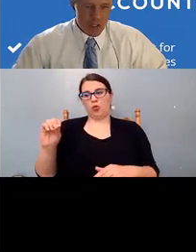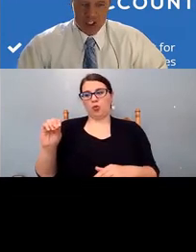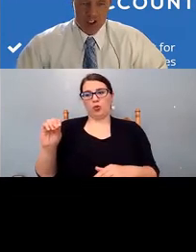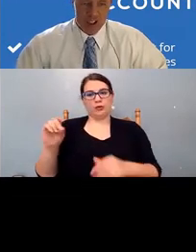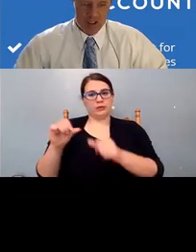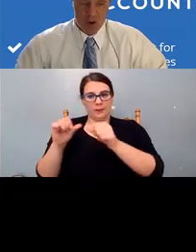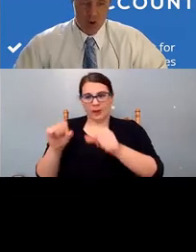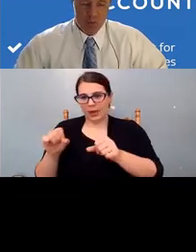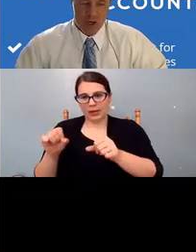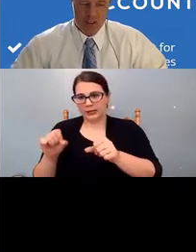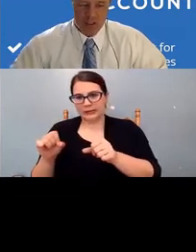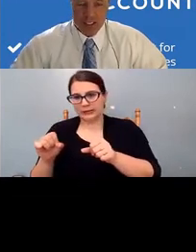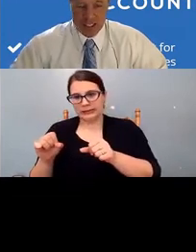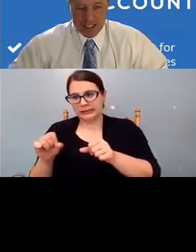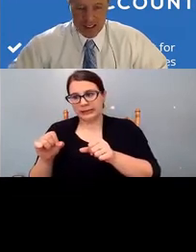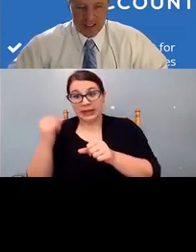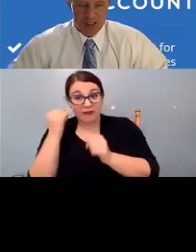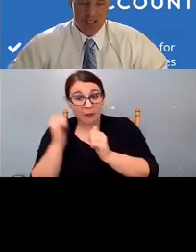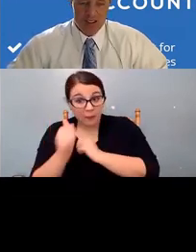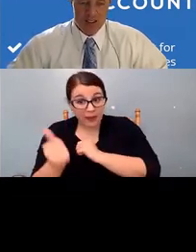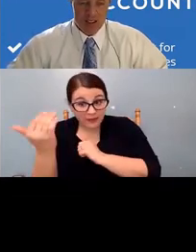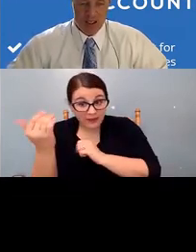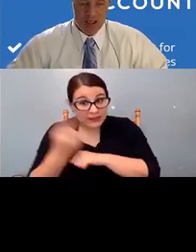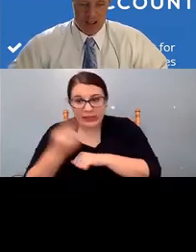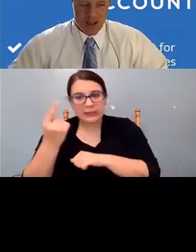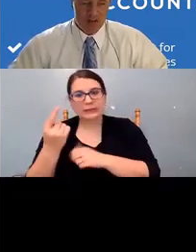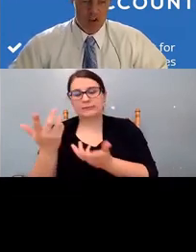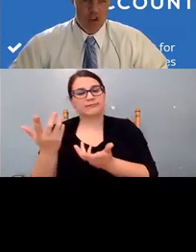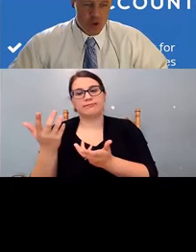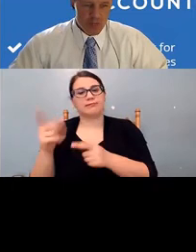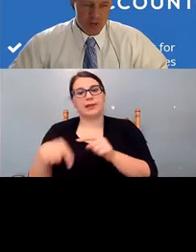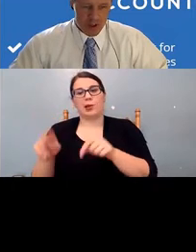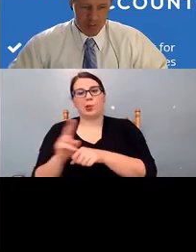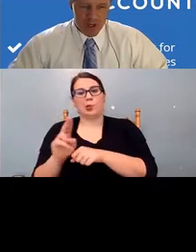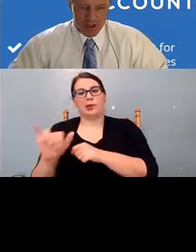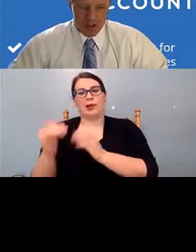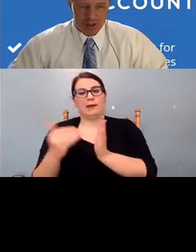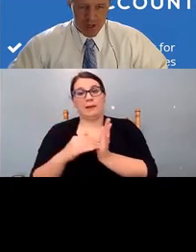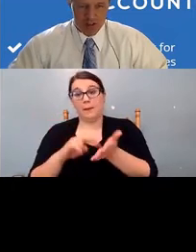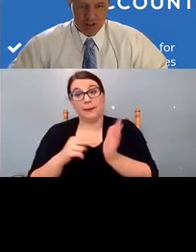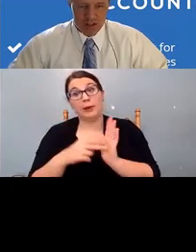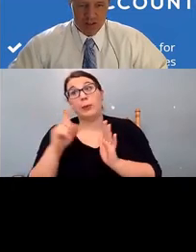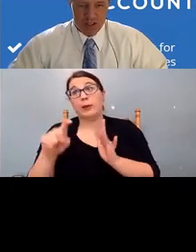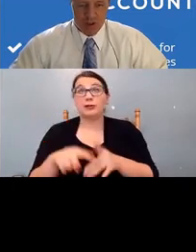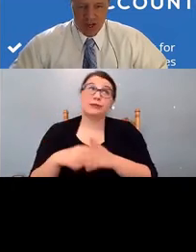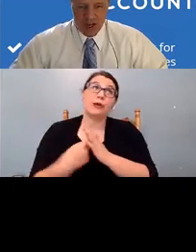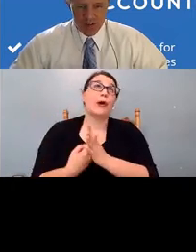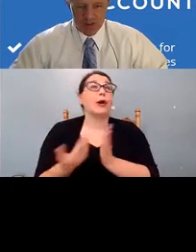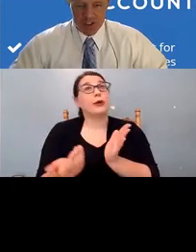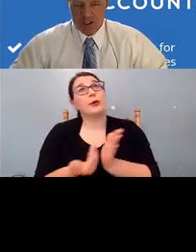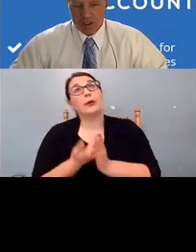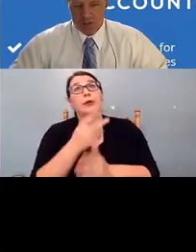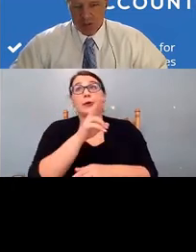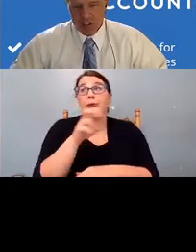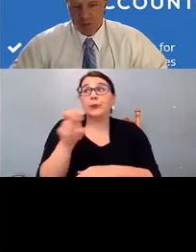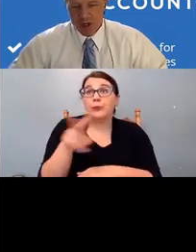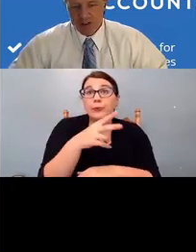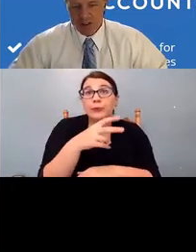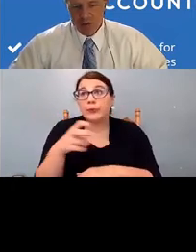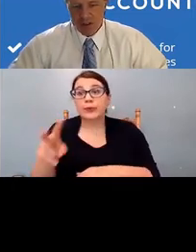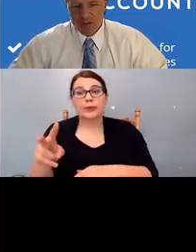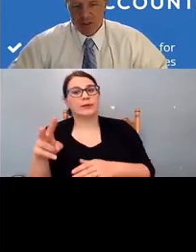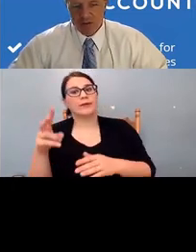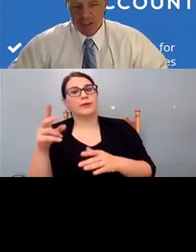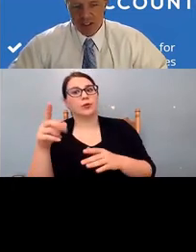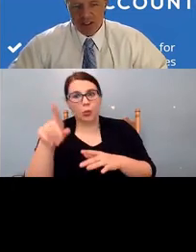to reinitiate the whole process again and have new micro deposits deposited if you haven't finished and completed the